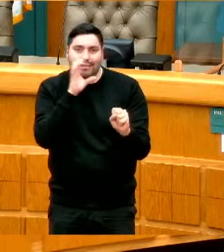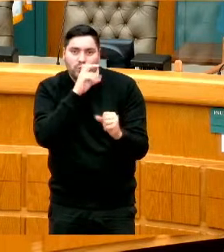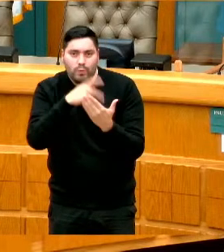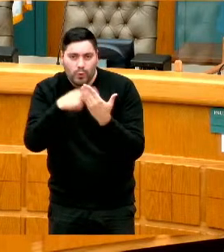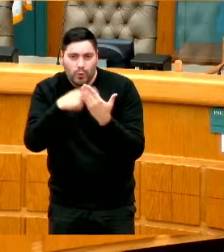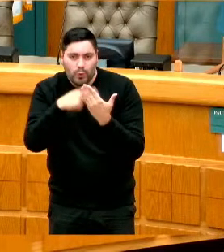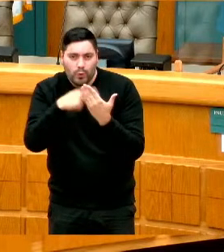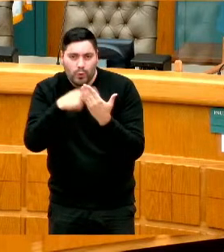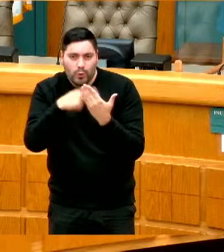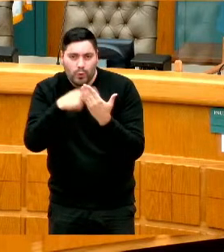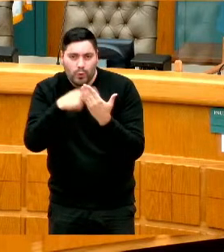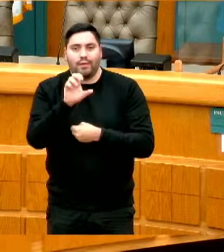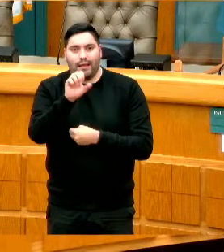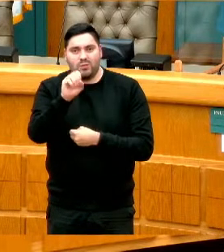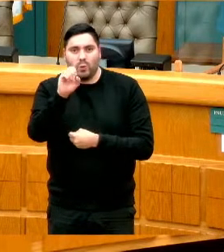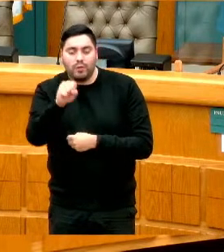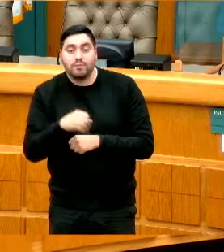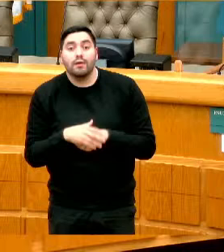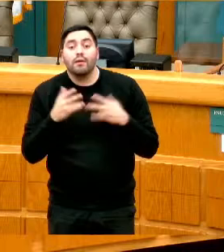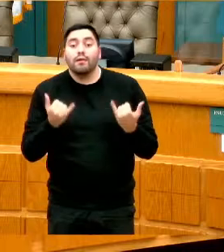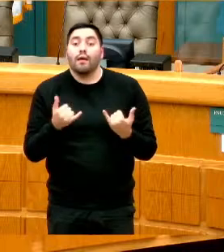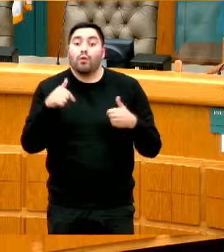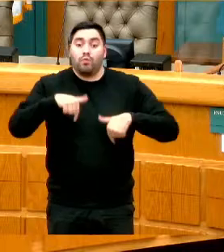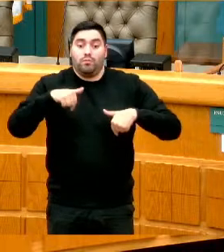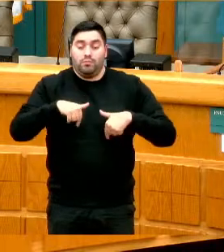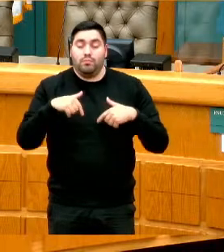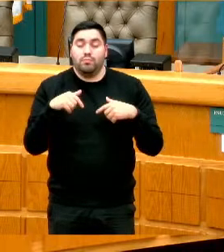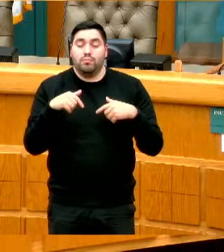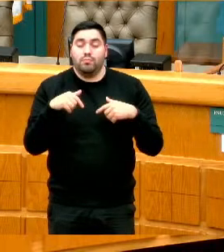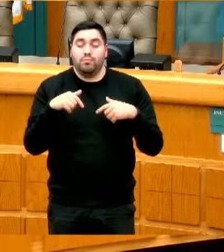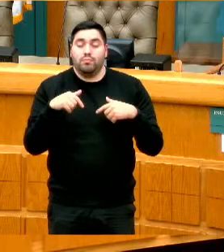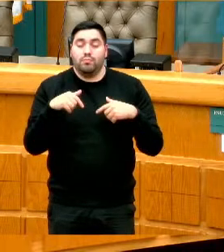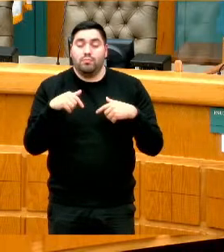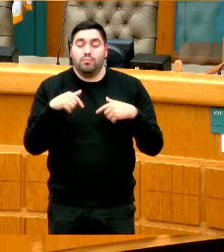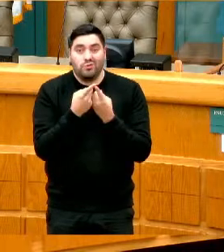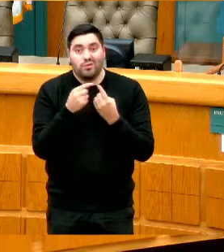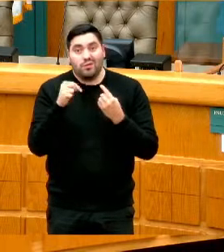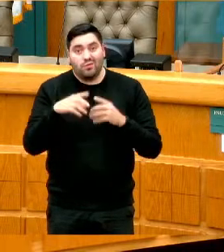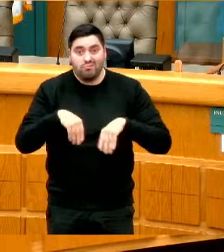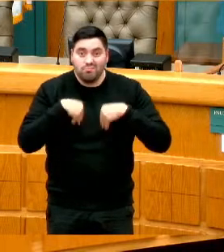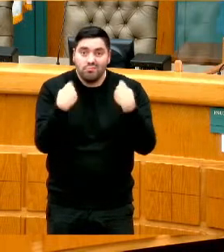Nueces County Health District, the City County Health District, has administered over